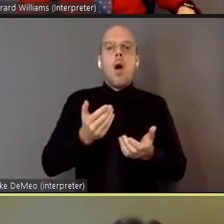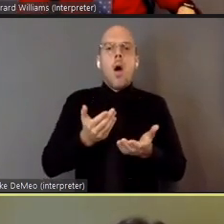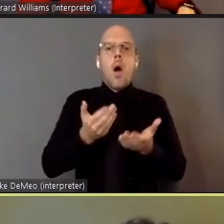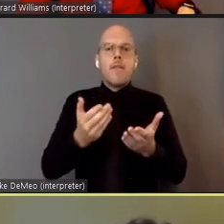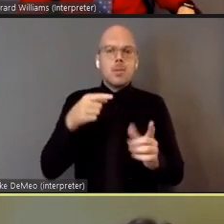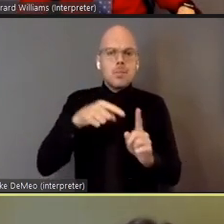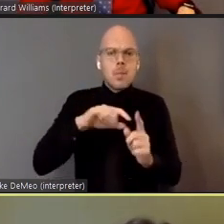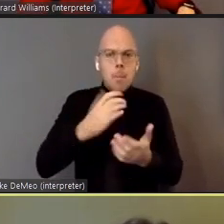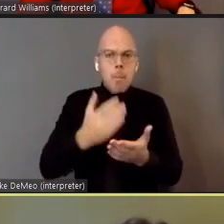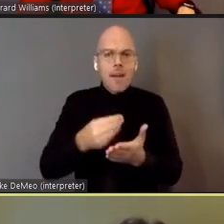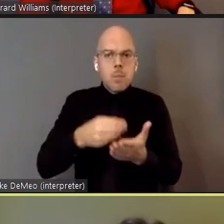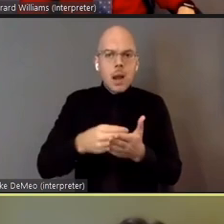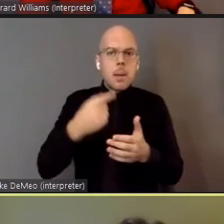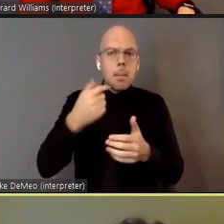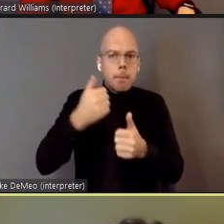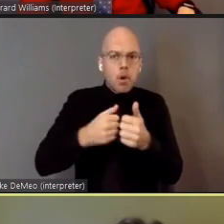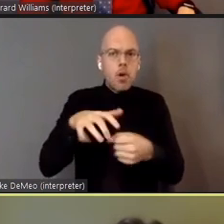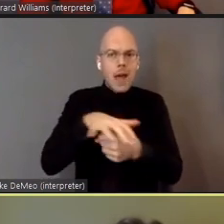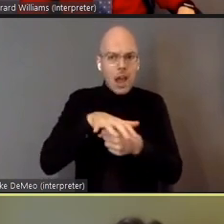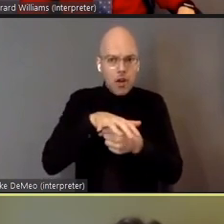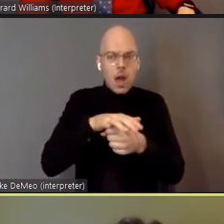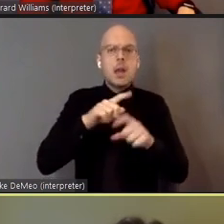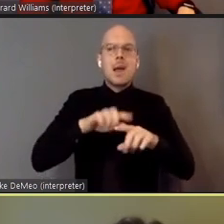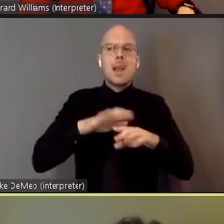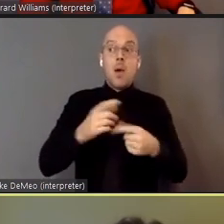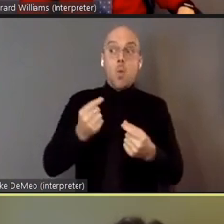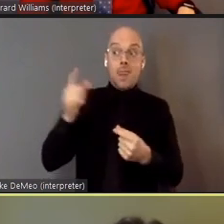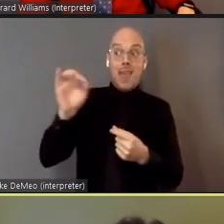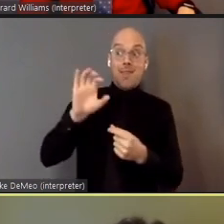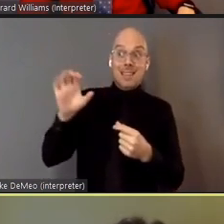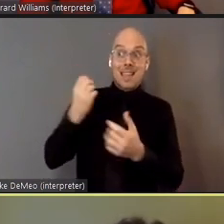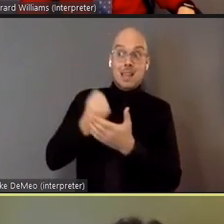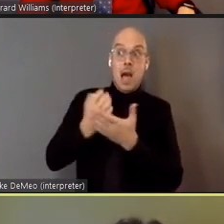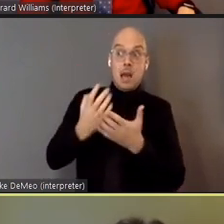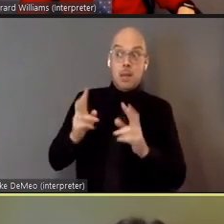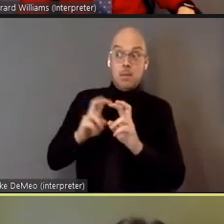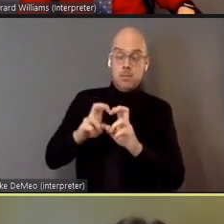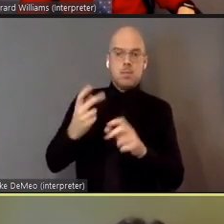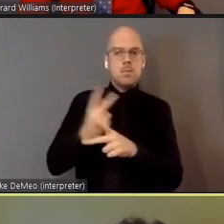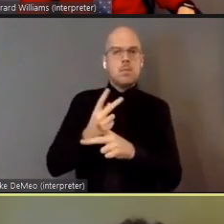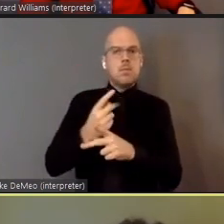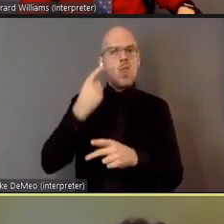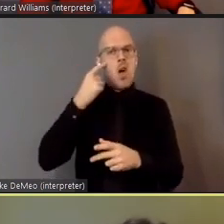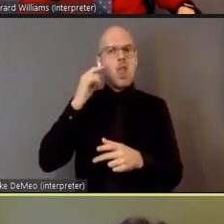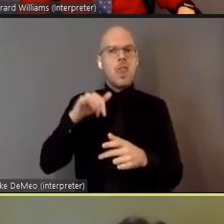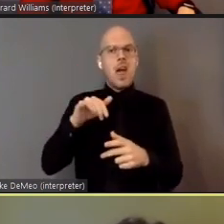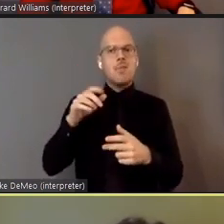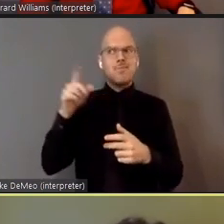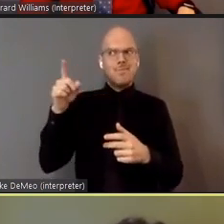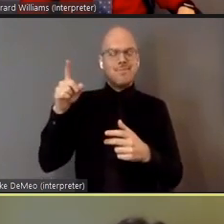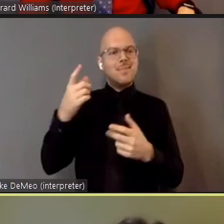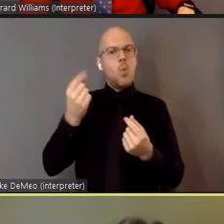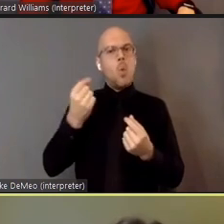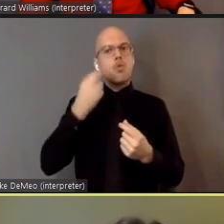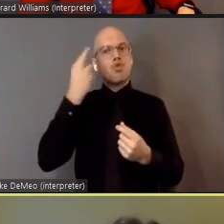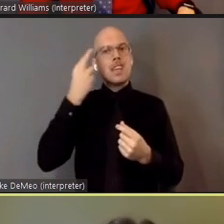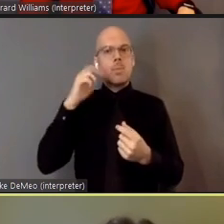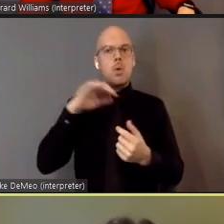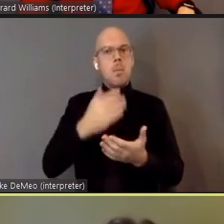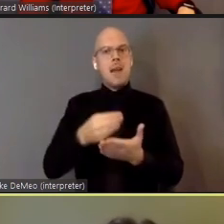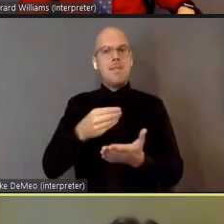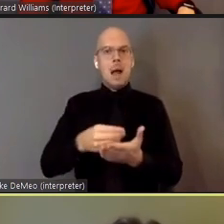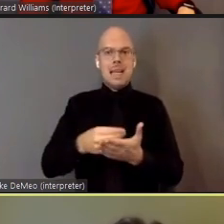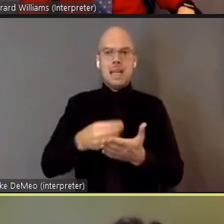FCC economists had determined was a reasonable model basis of support for a particular